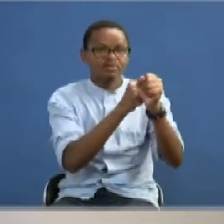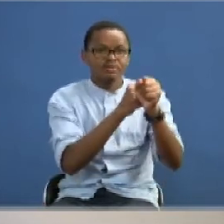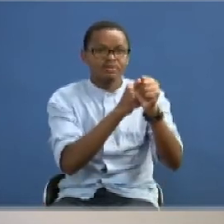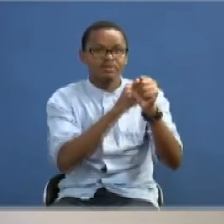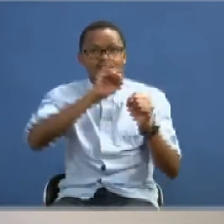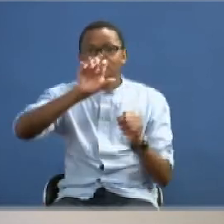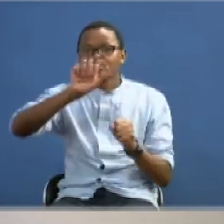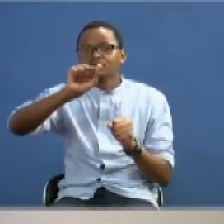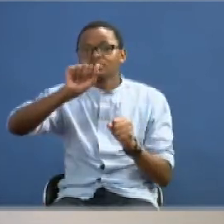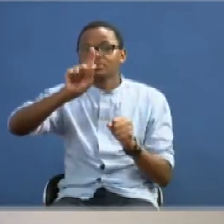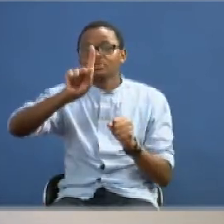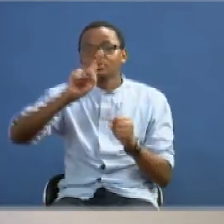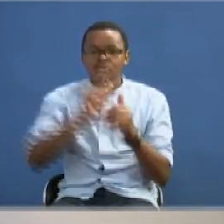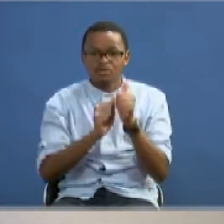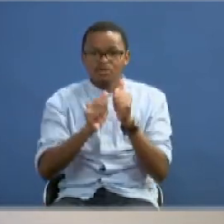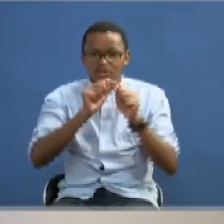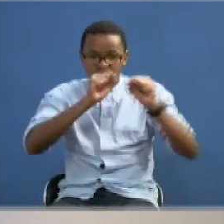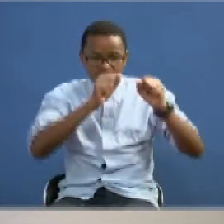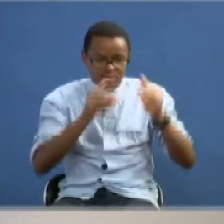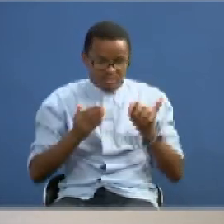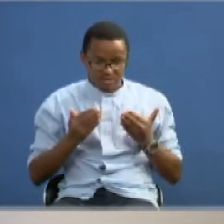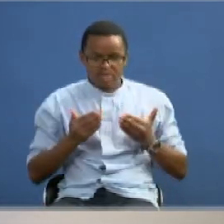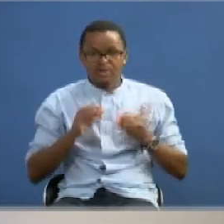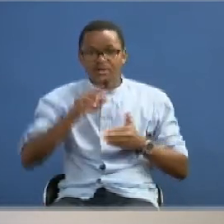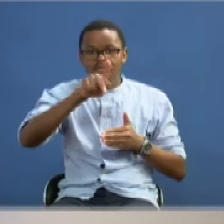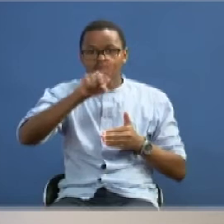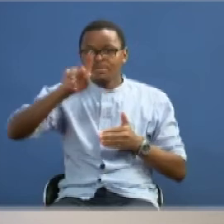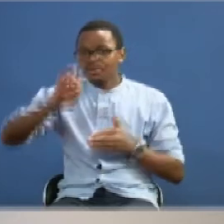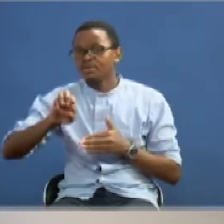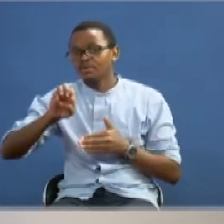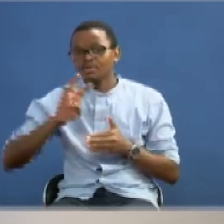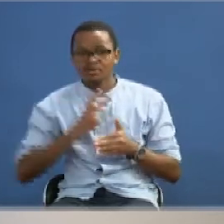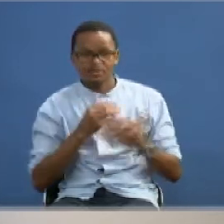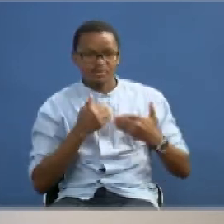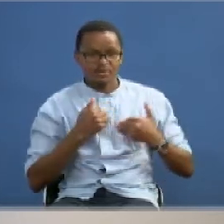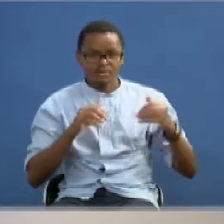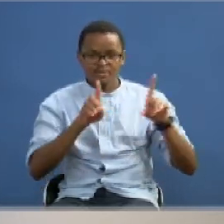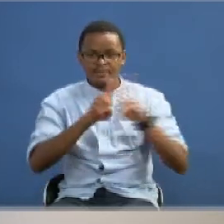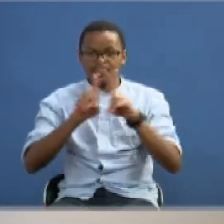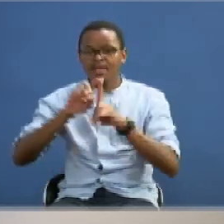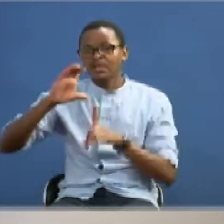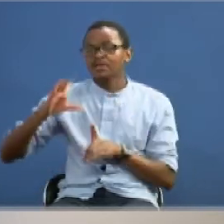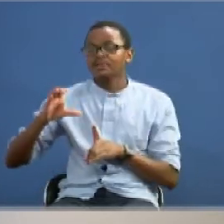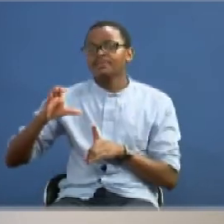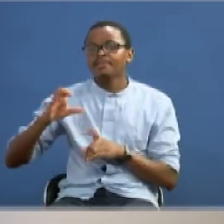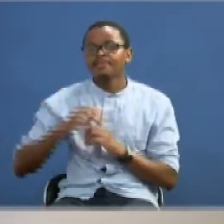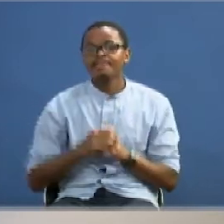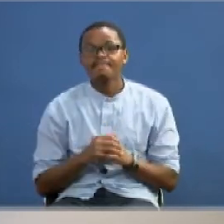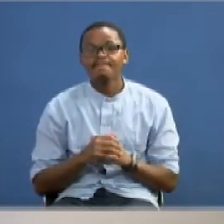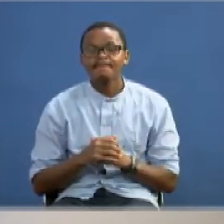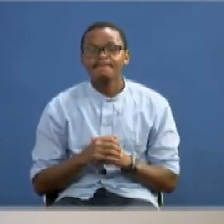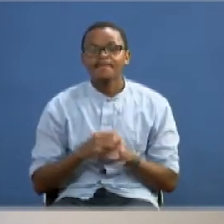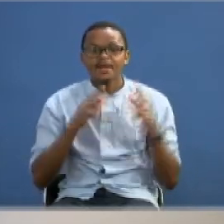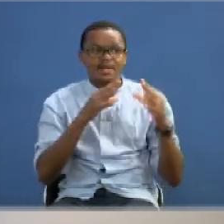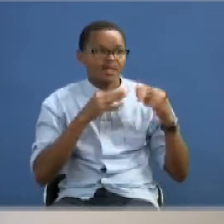Ma donation, which was able to give us PPE. We have also, as a county,